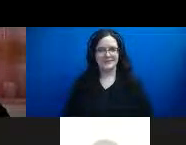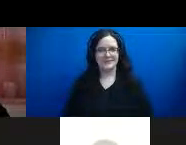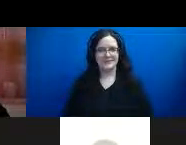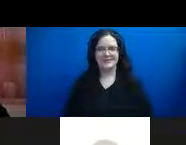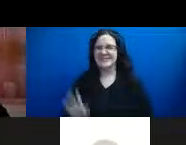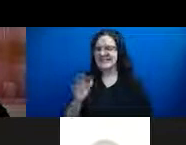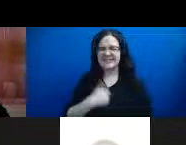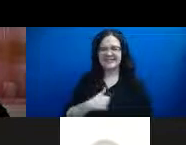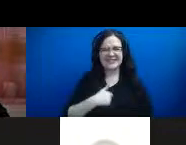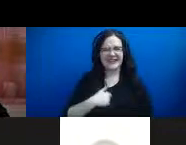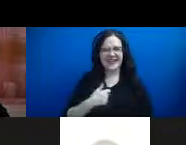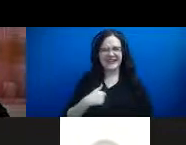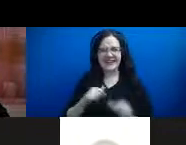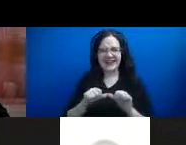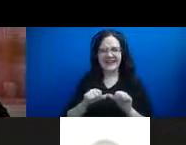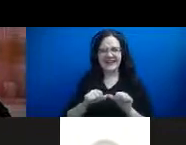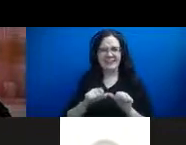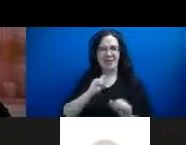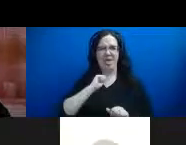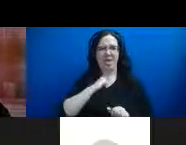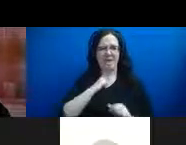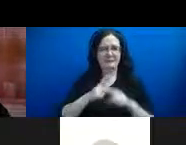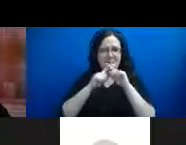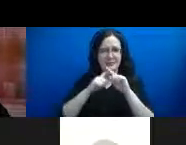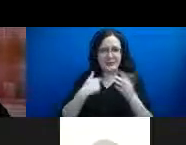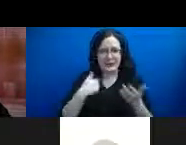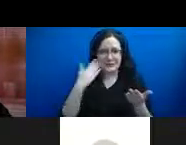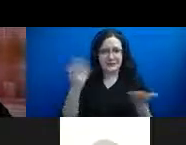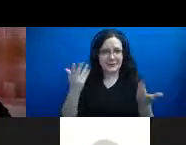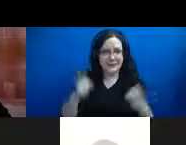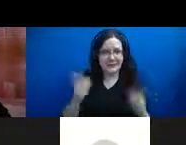Sorry, I keep getting muted. I'm not sure what's happening.